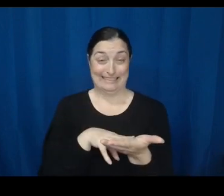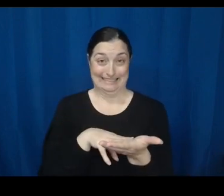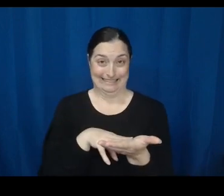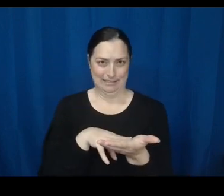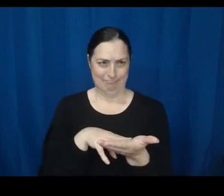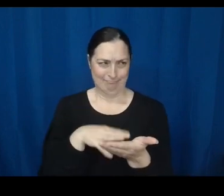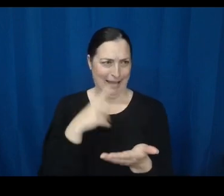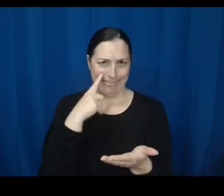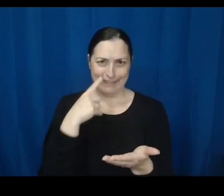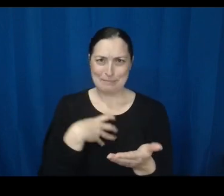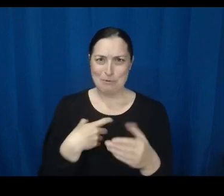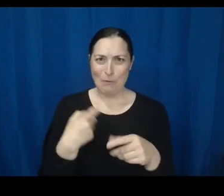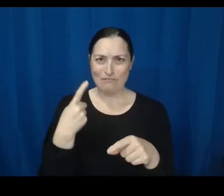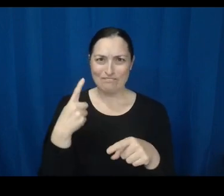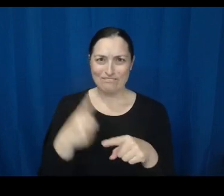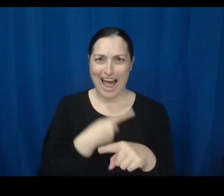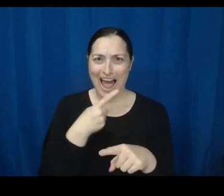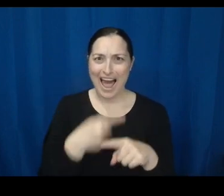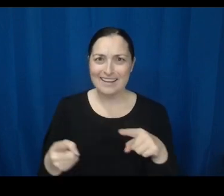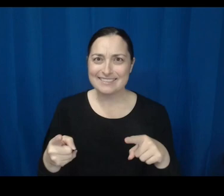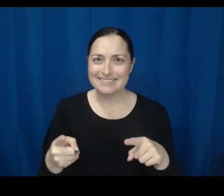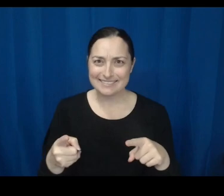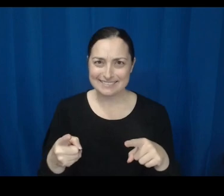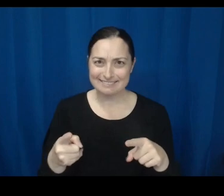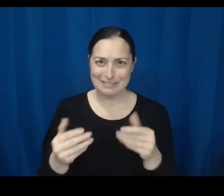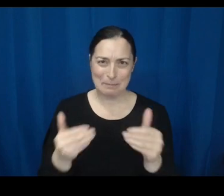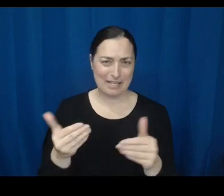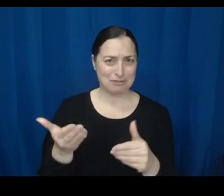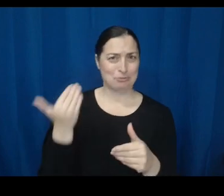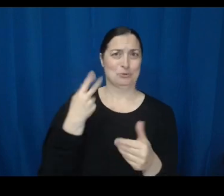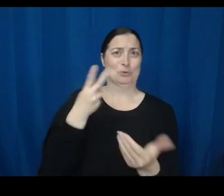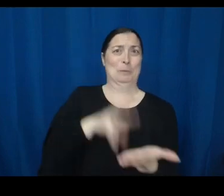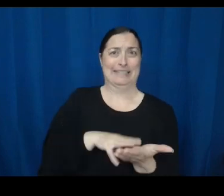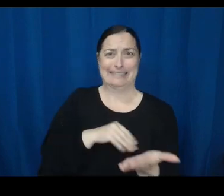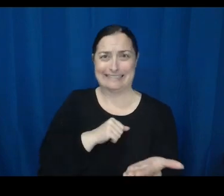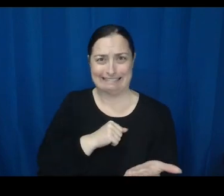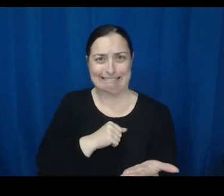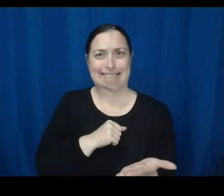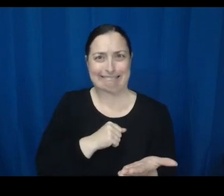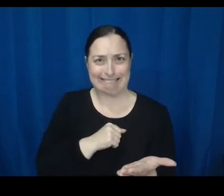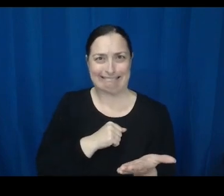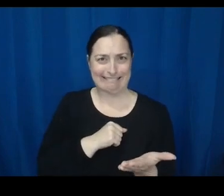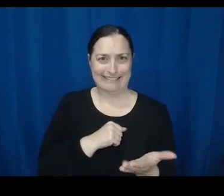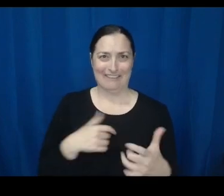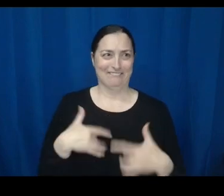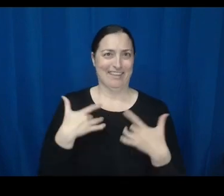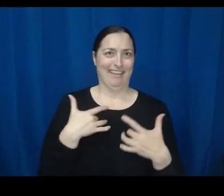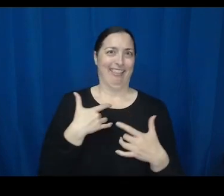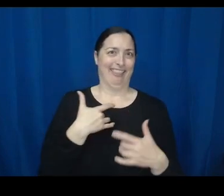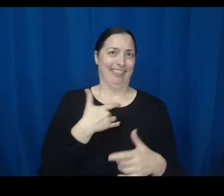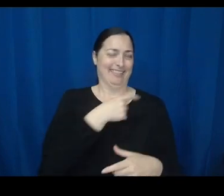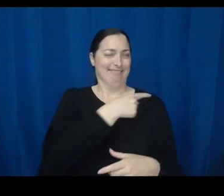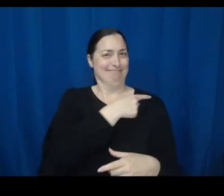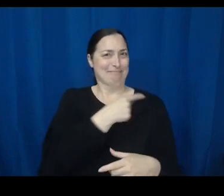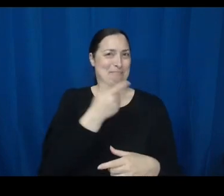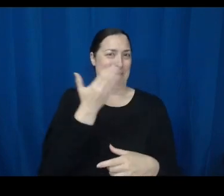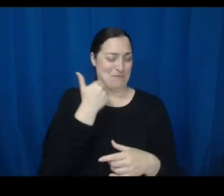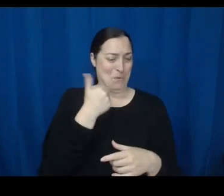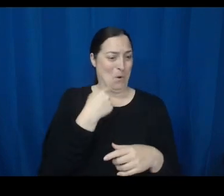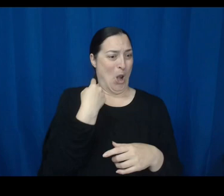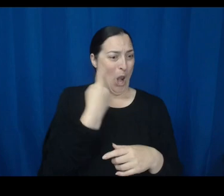those. Like when we had 2 minutes at the beginning, sometimes yes. It was longer than I expected.